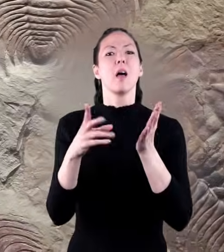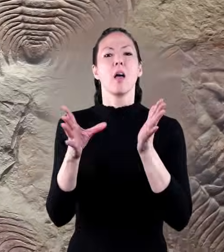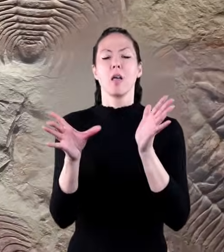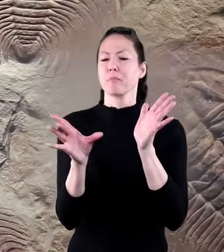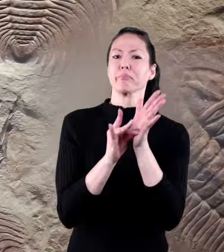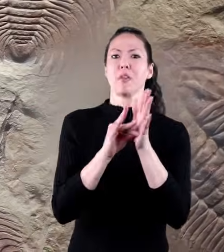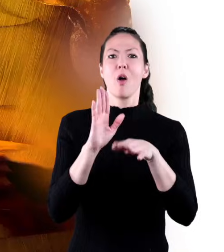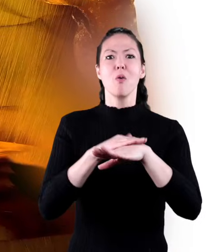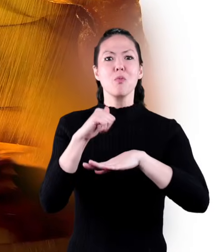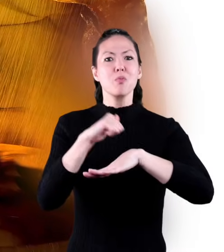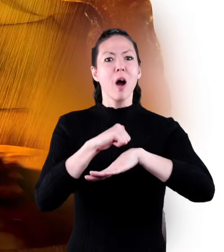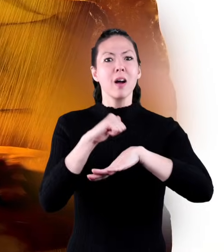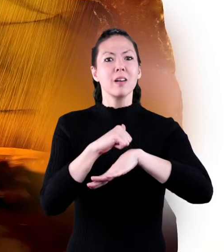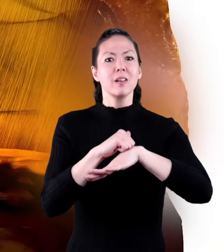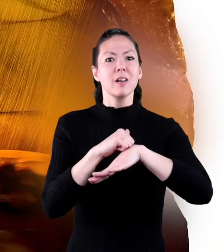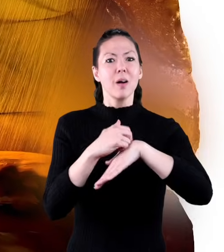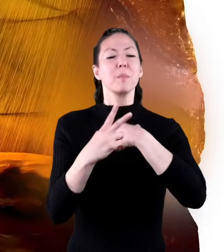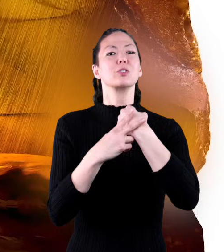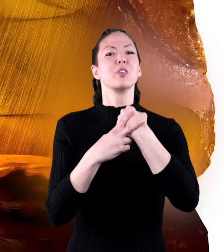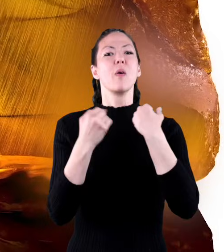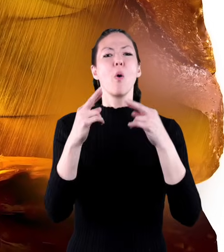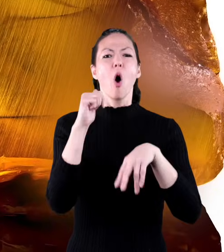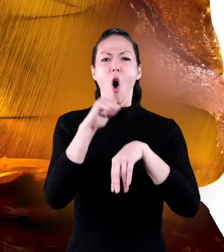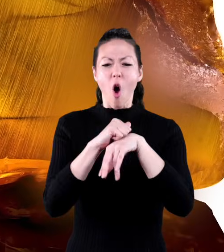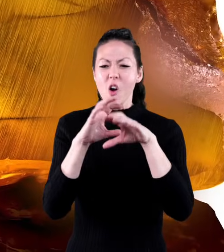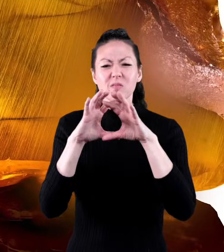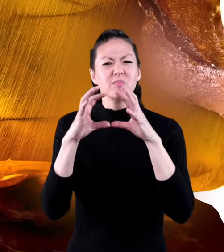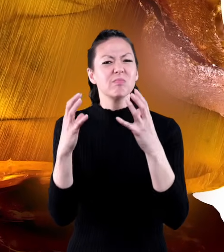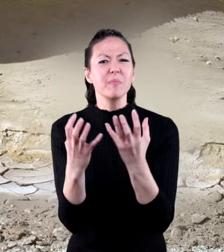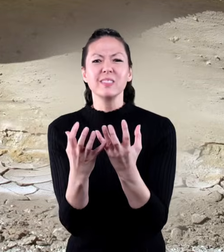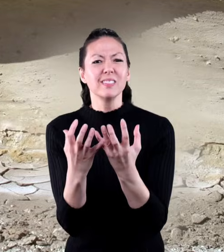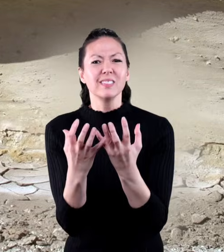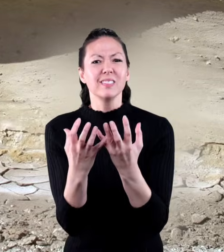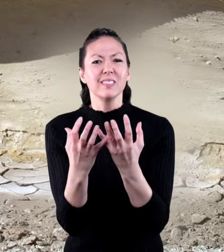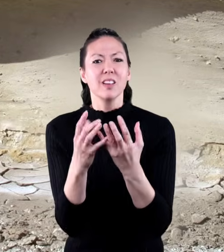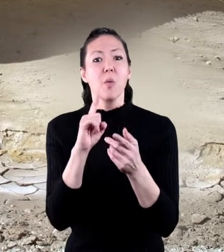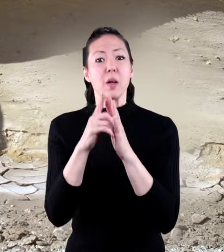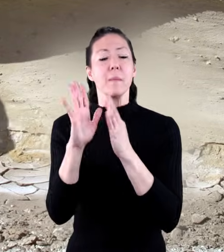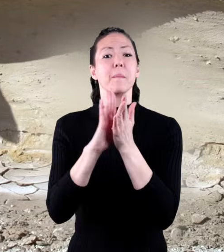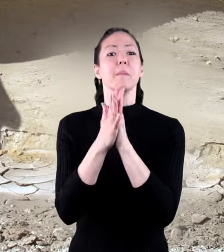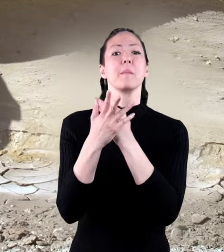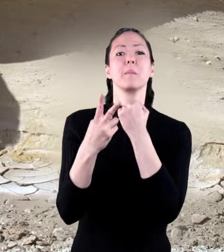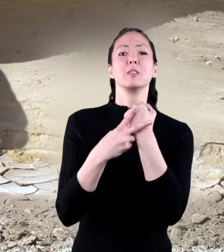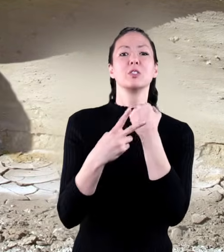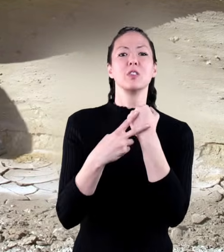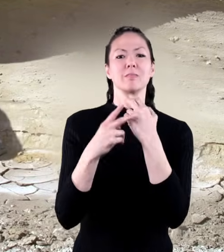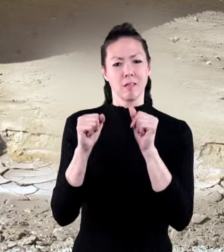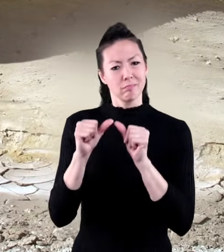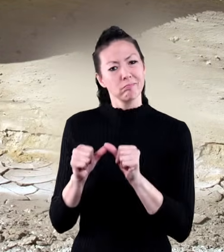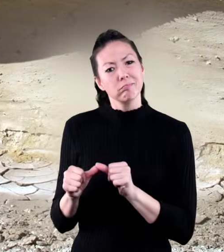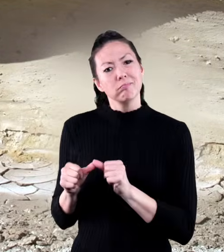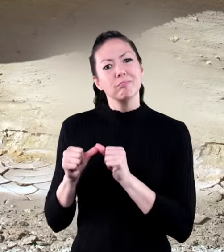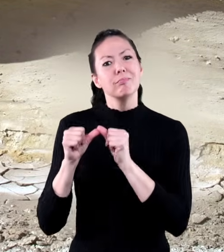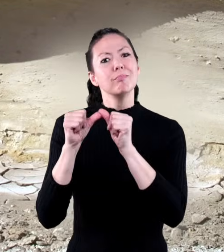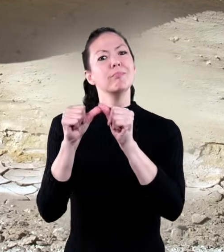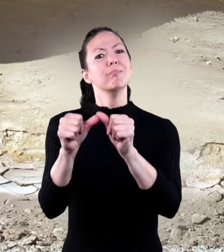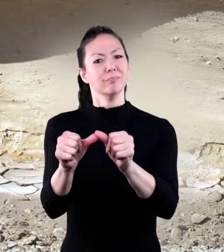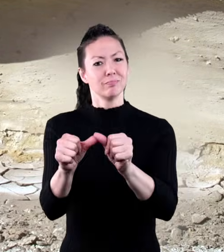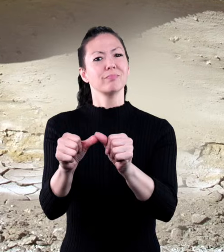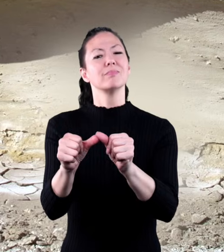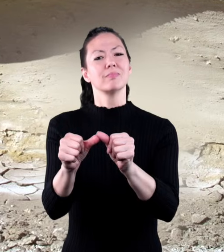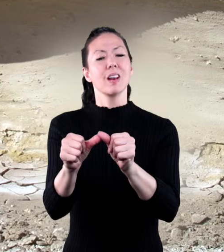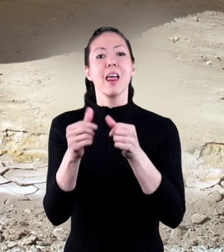preserved in a rock, or petrified into a hard substance. When they do get preserved, they last a lot longer,